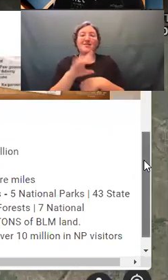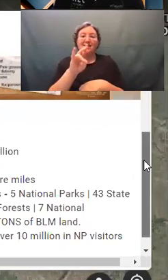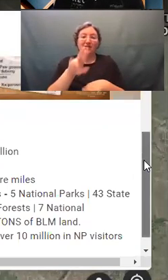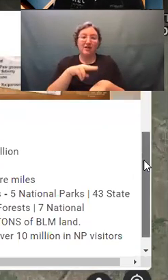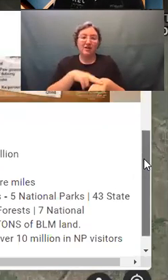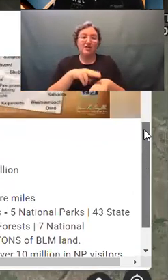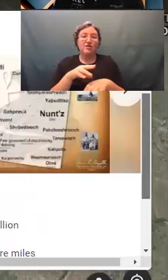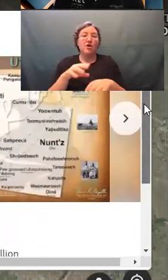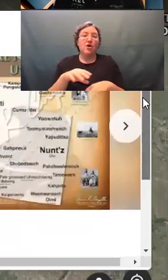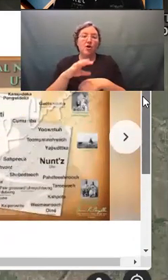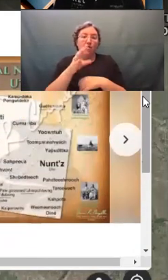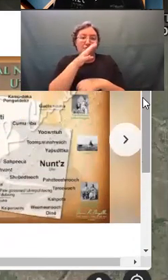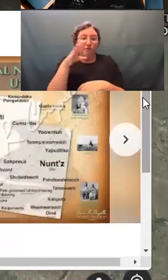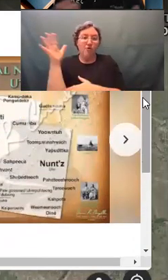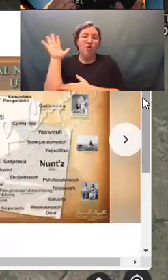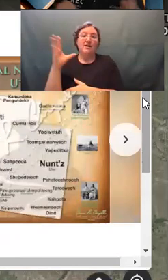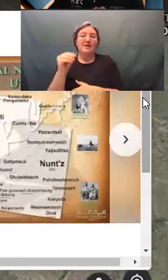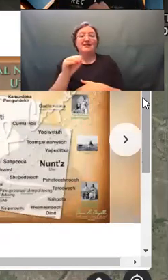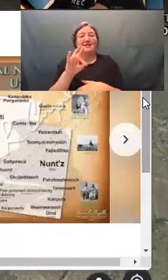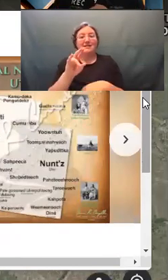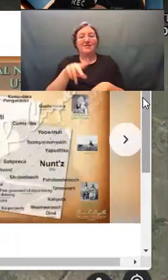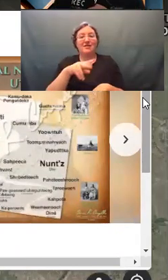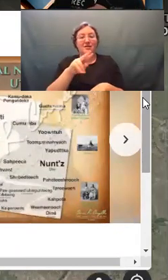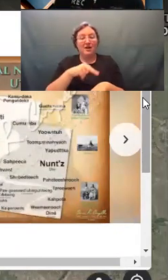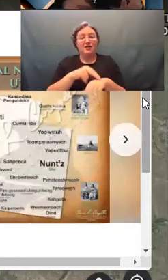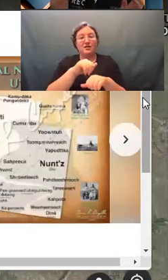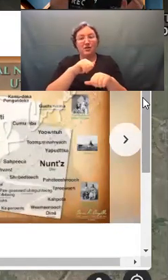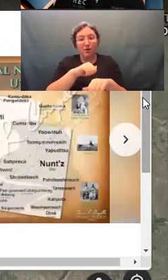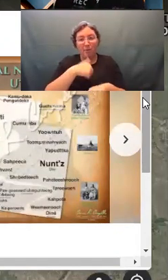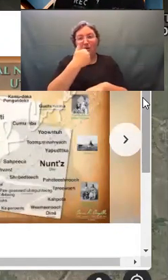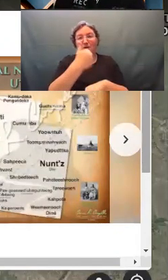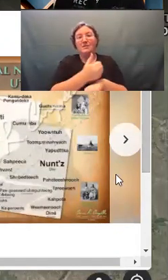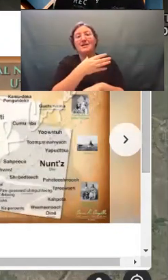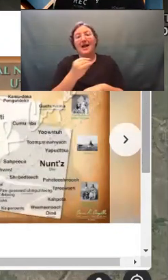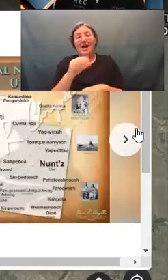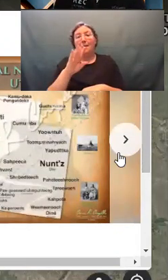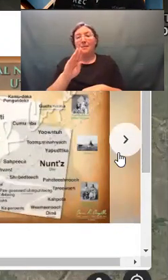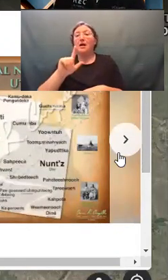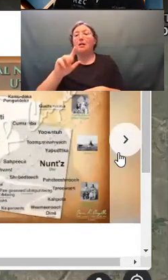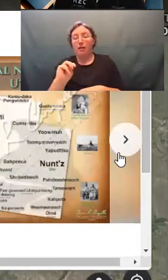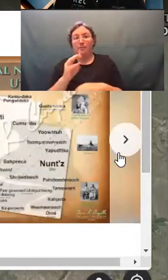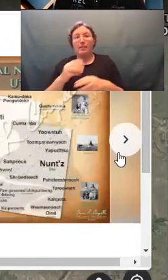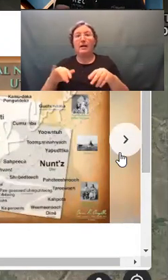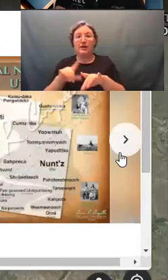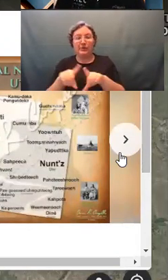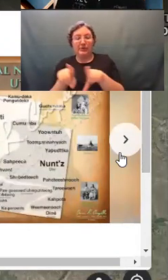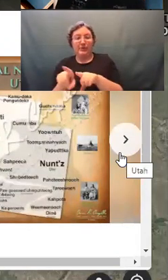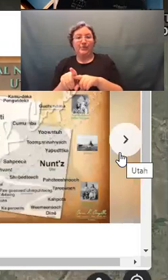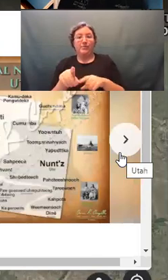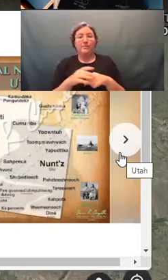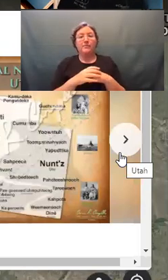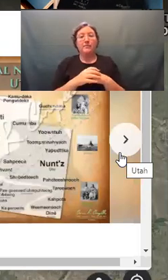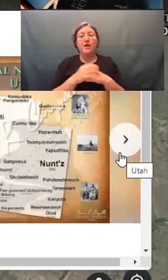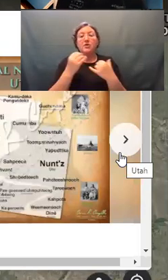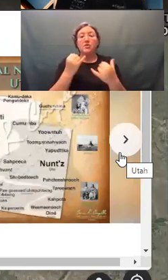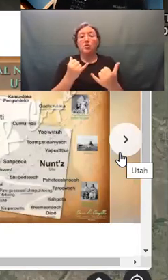tons of BLM land, making it a hotspot for tourists from all over the world. And today, how this is going to look